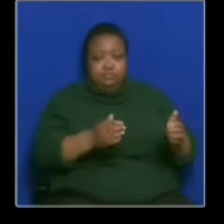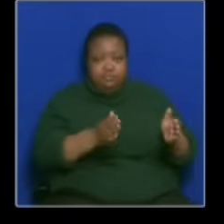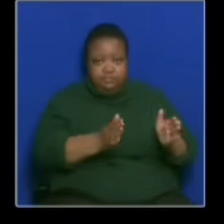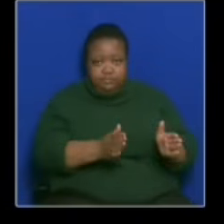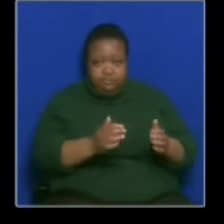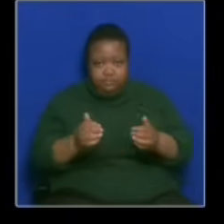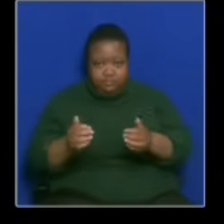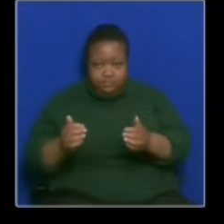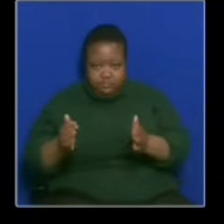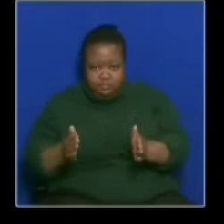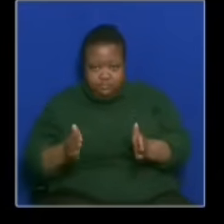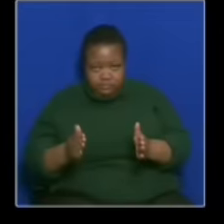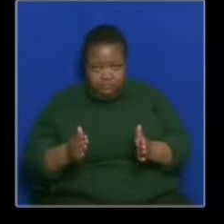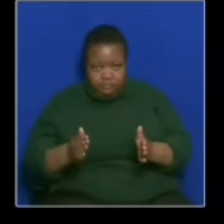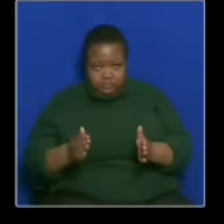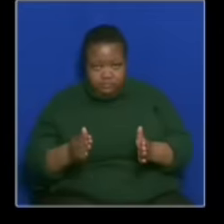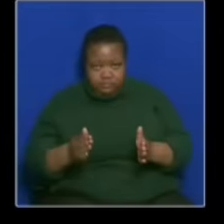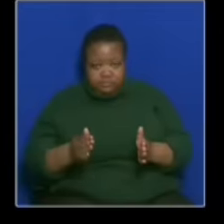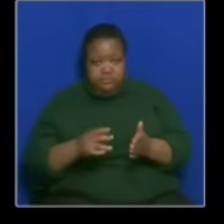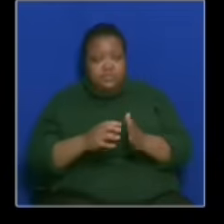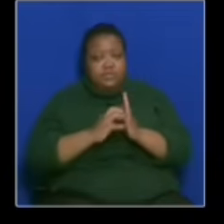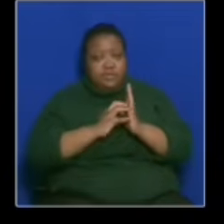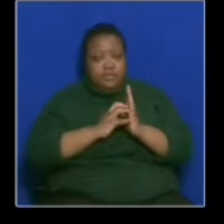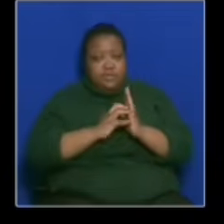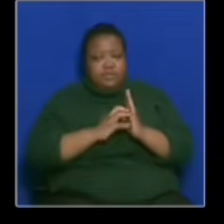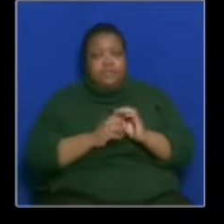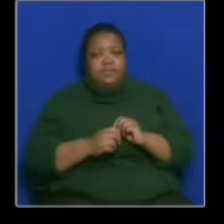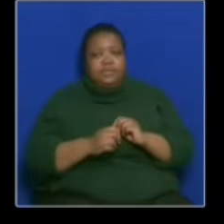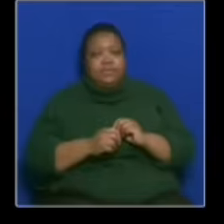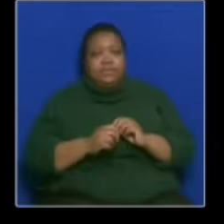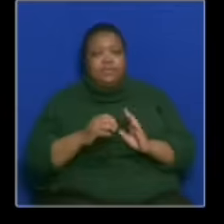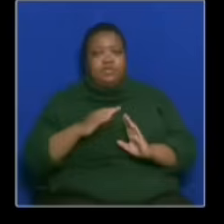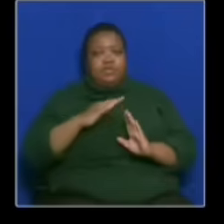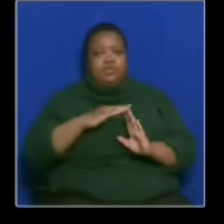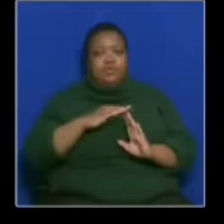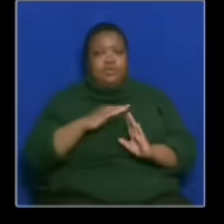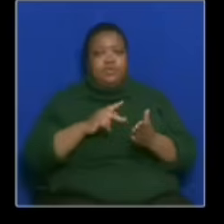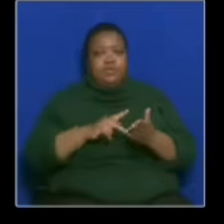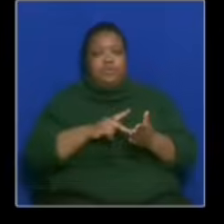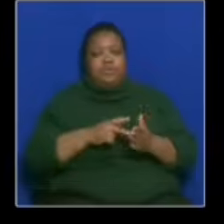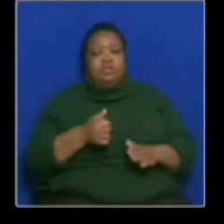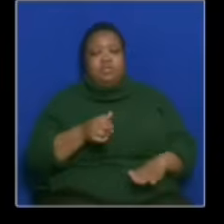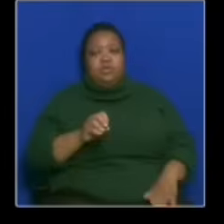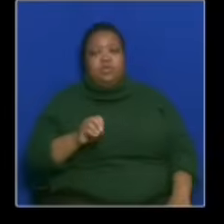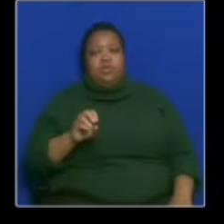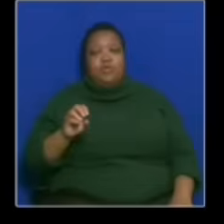well, if one goes, for instance, to the top of 6055,